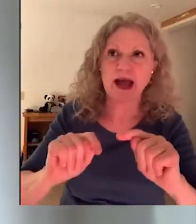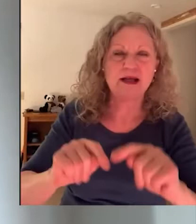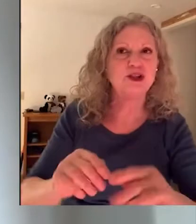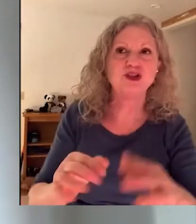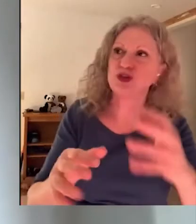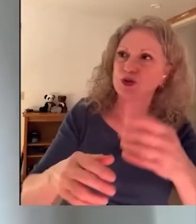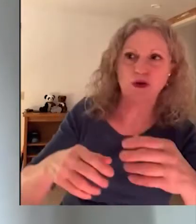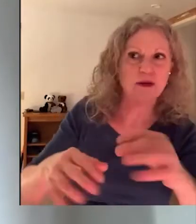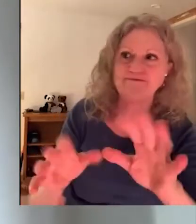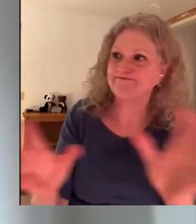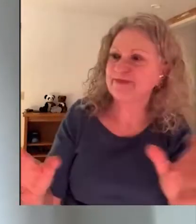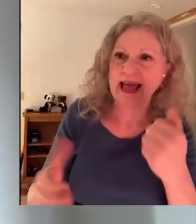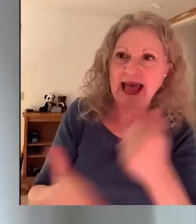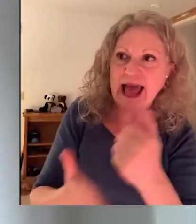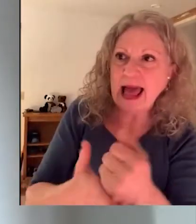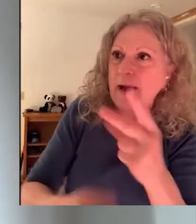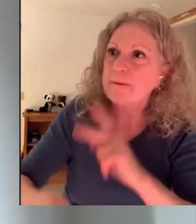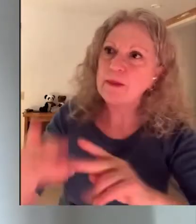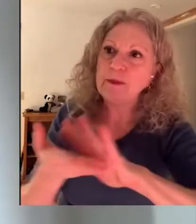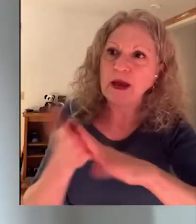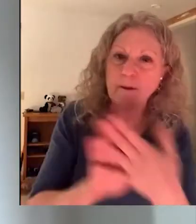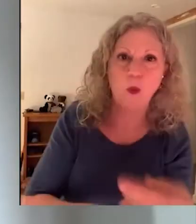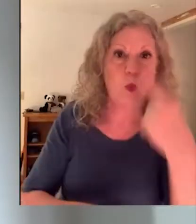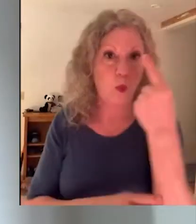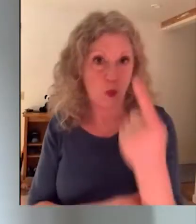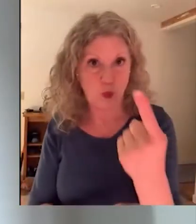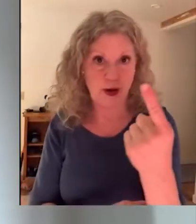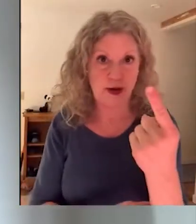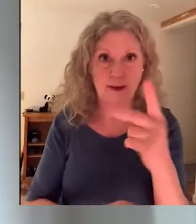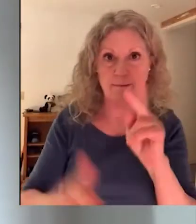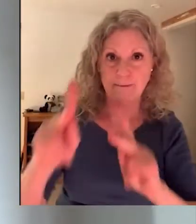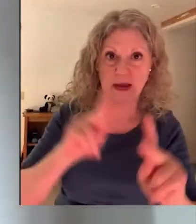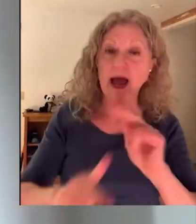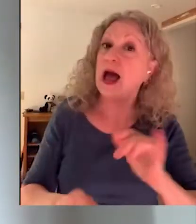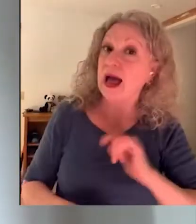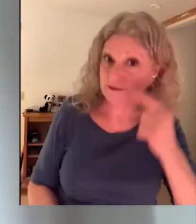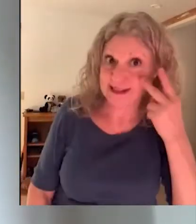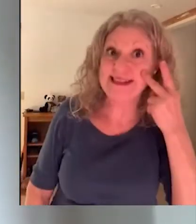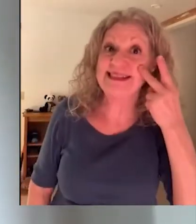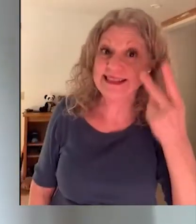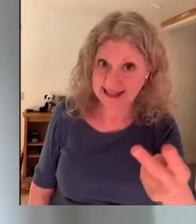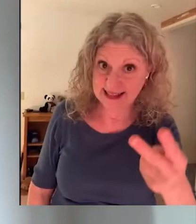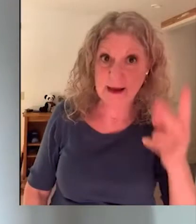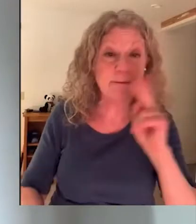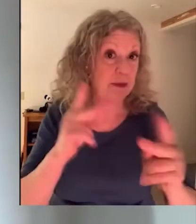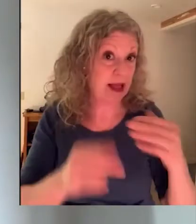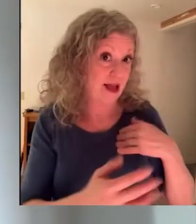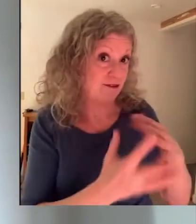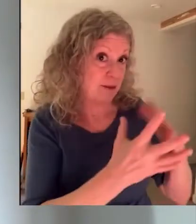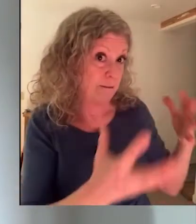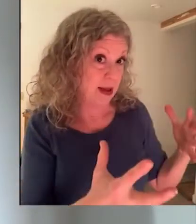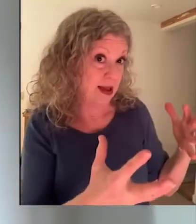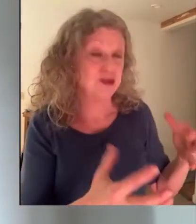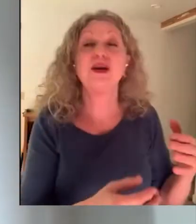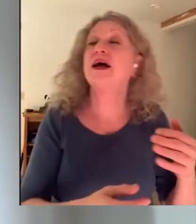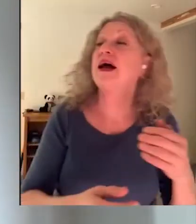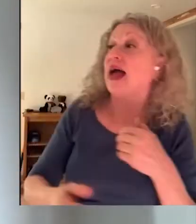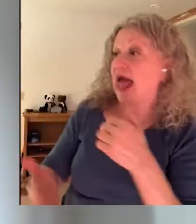wholeness as one humanity. I have witnessed those that have much help those that have